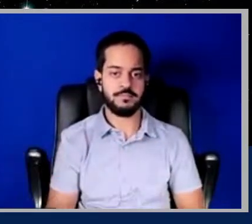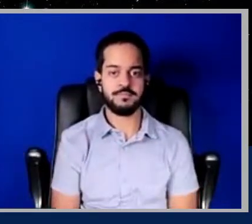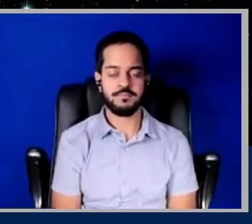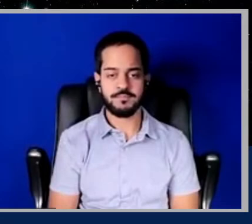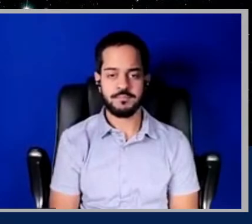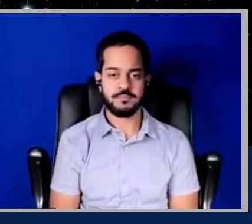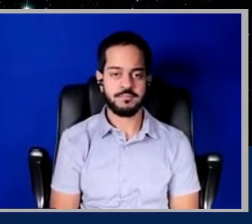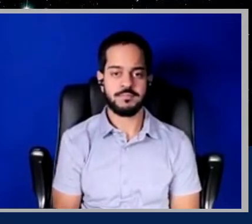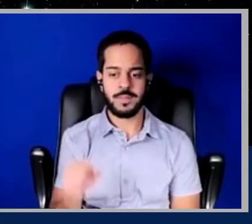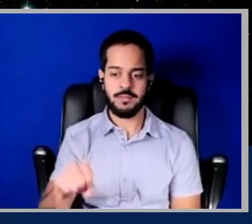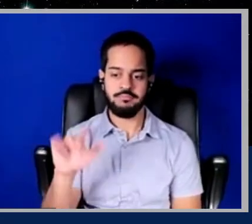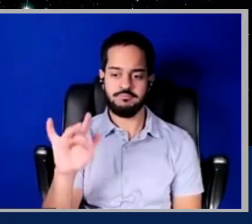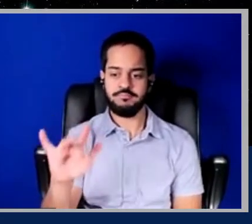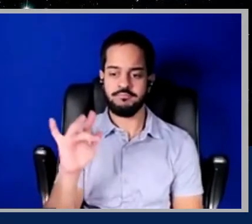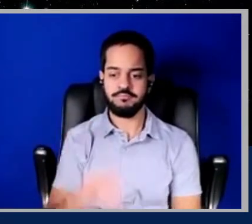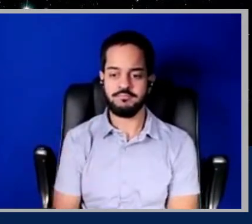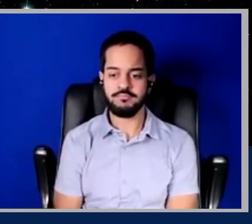link.